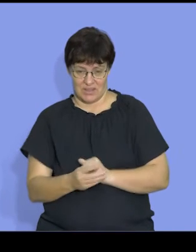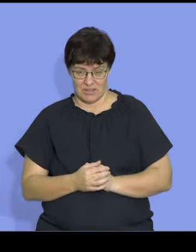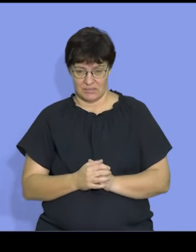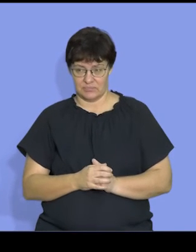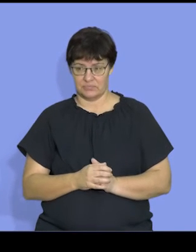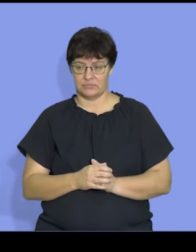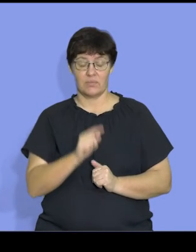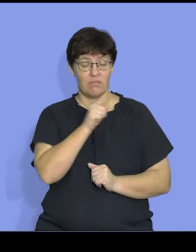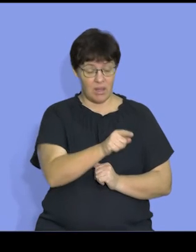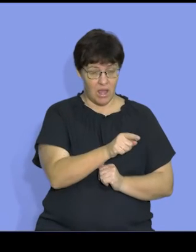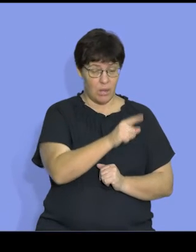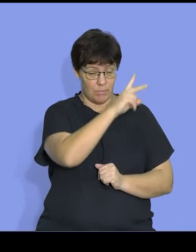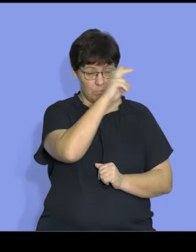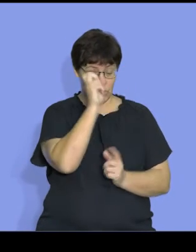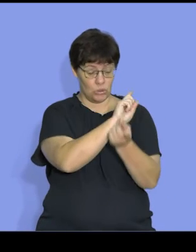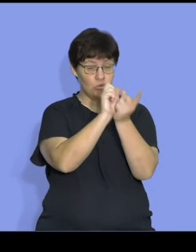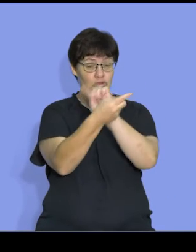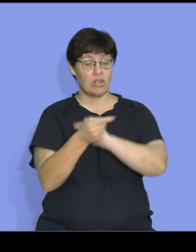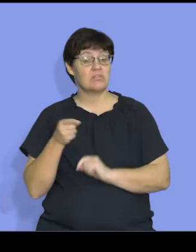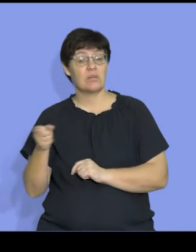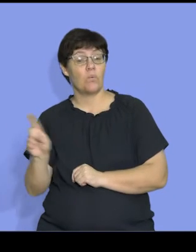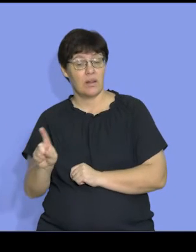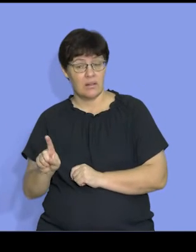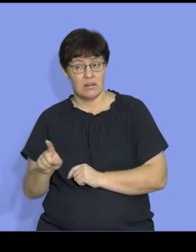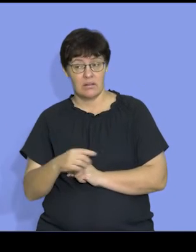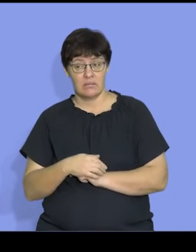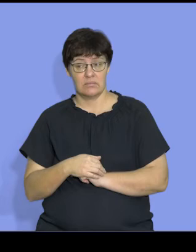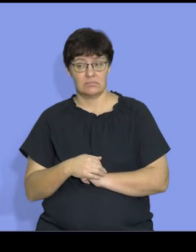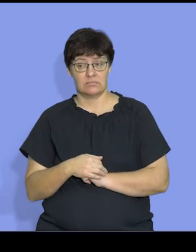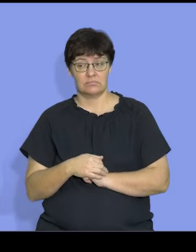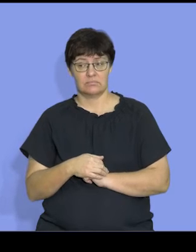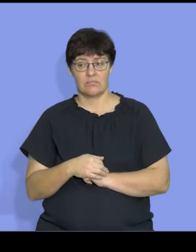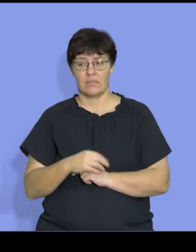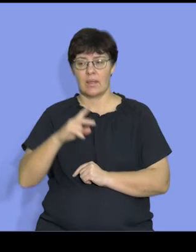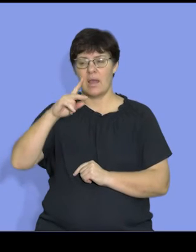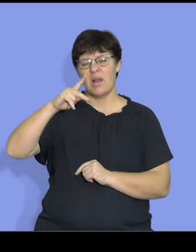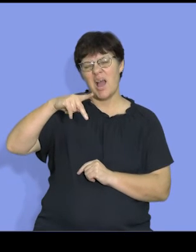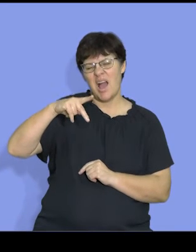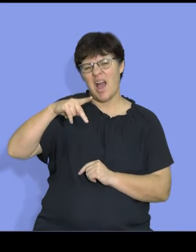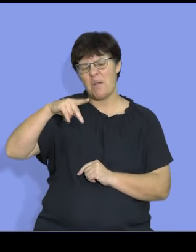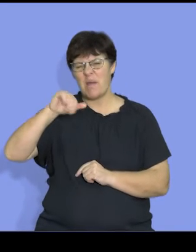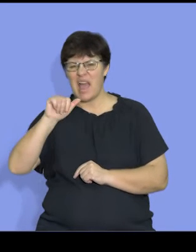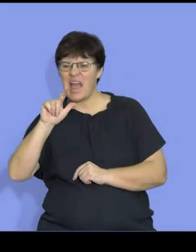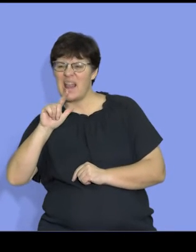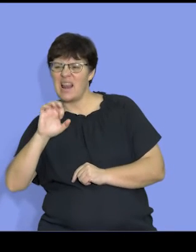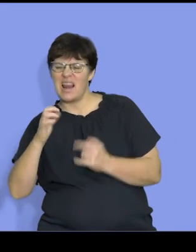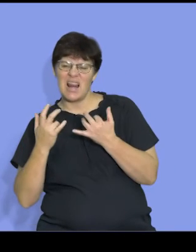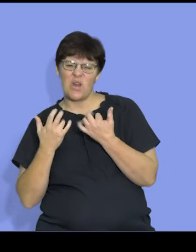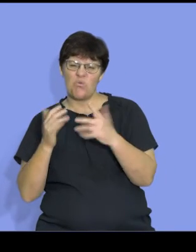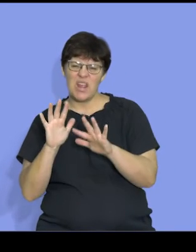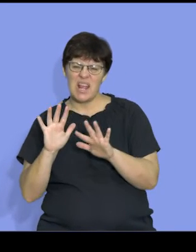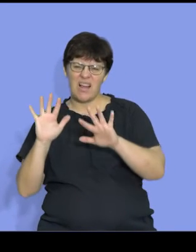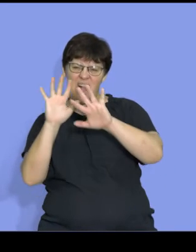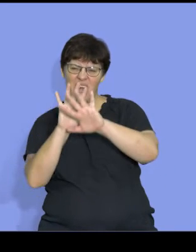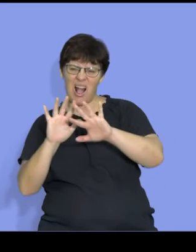change from blue to pale green, right? So if the solution